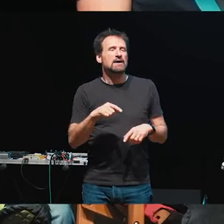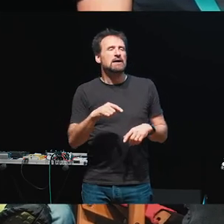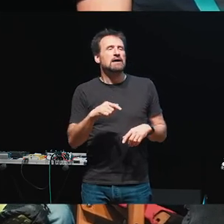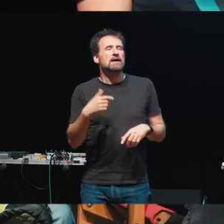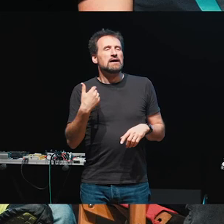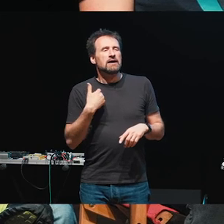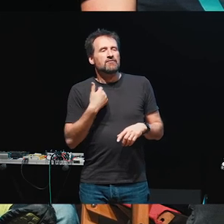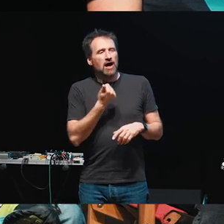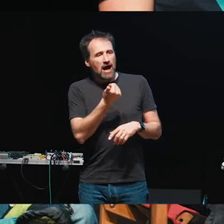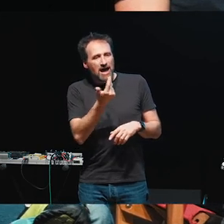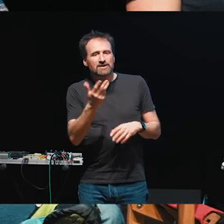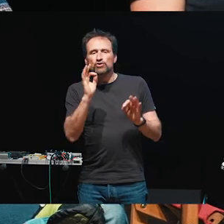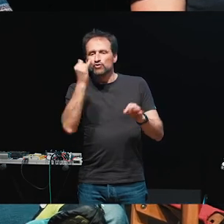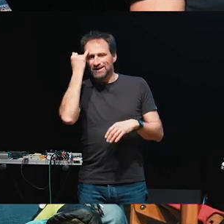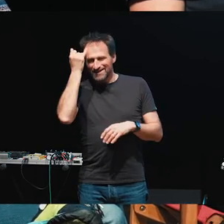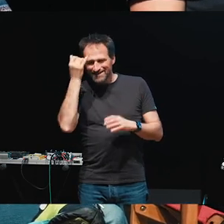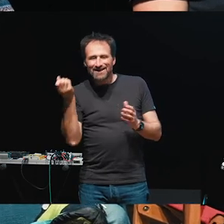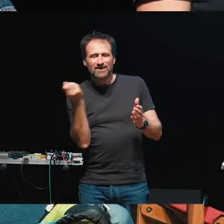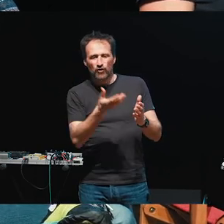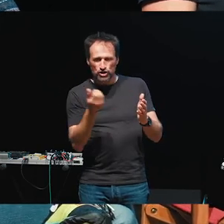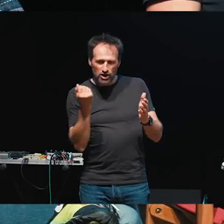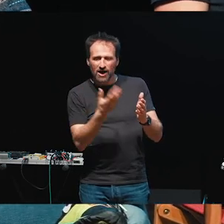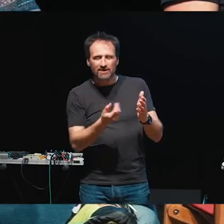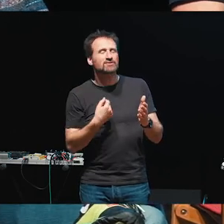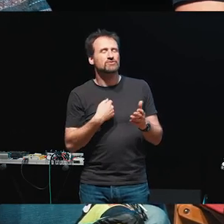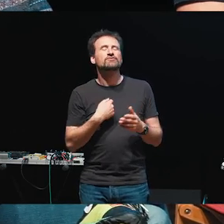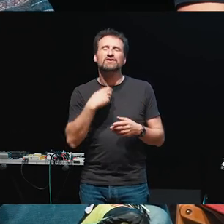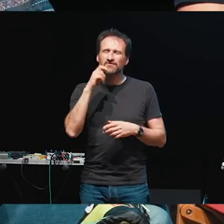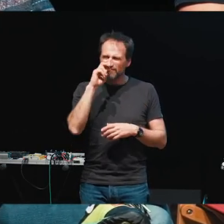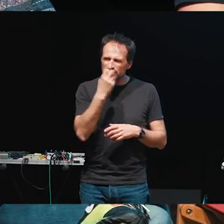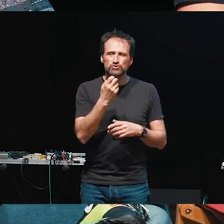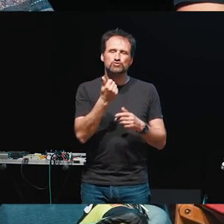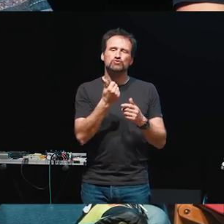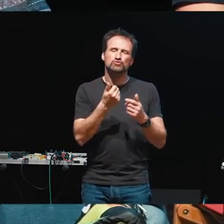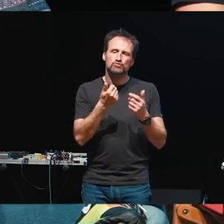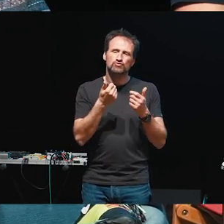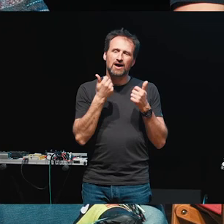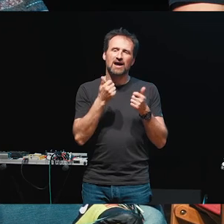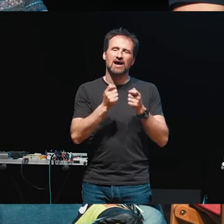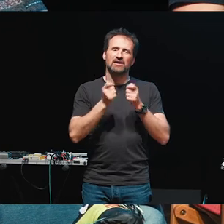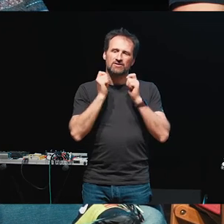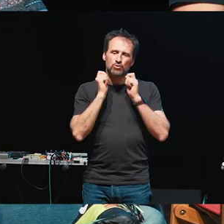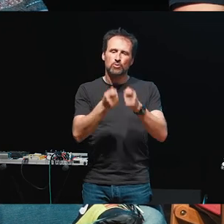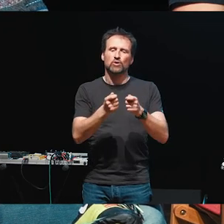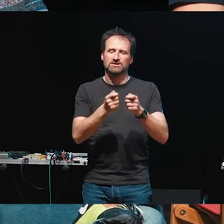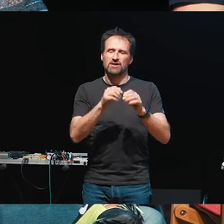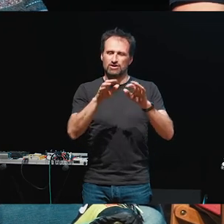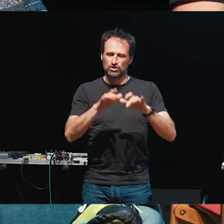with good ideas, and I think we tried to write some proposal yesterday, and